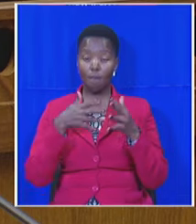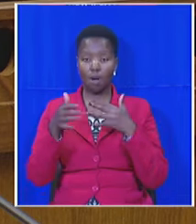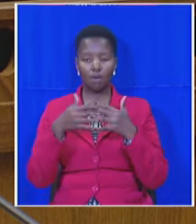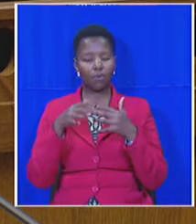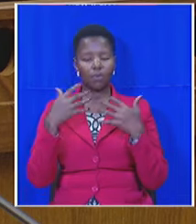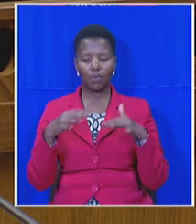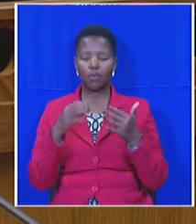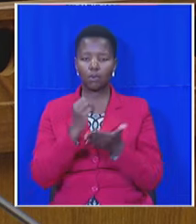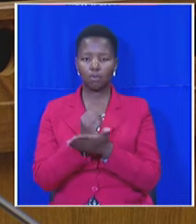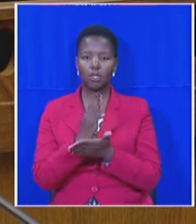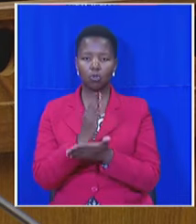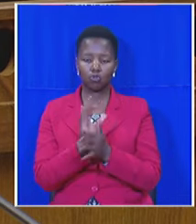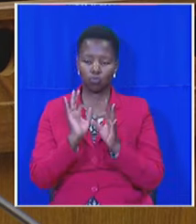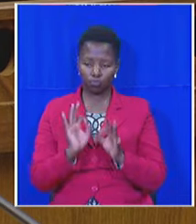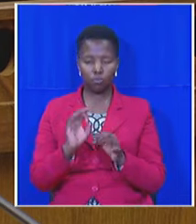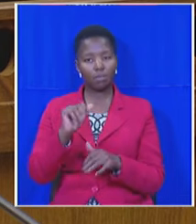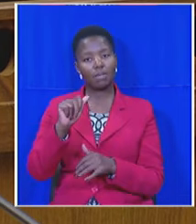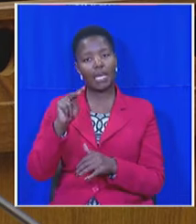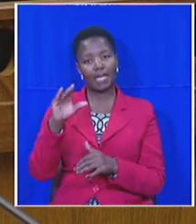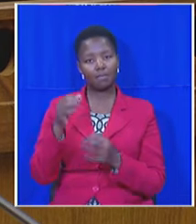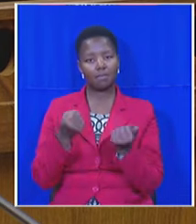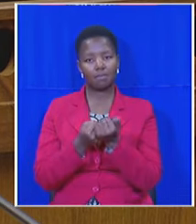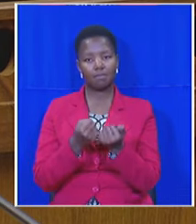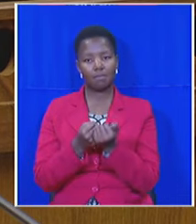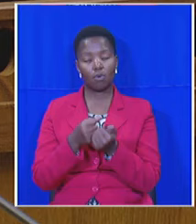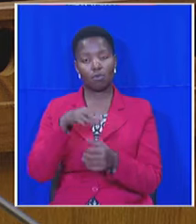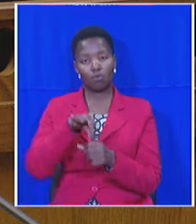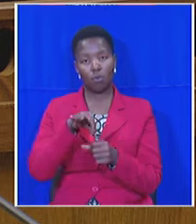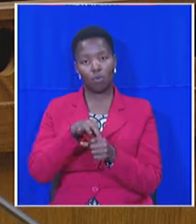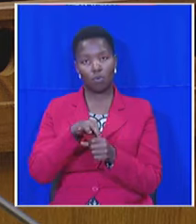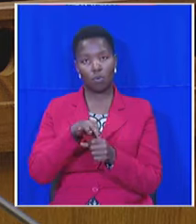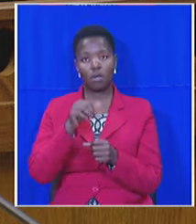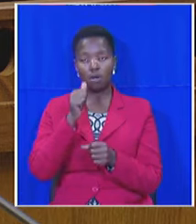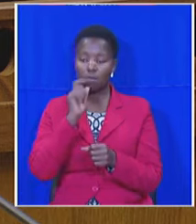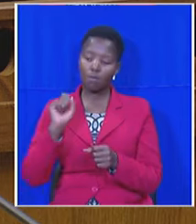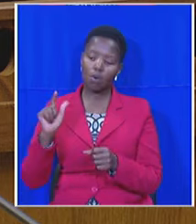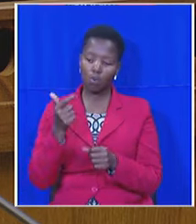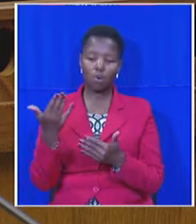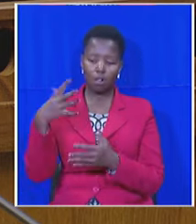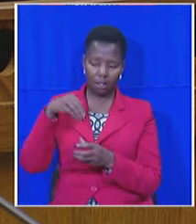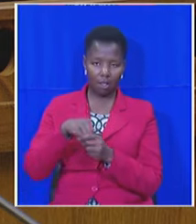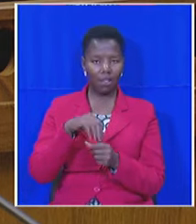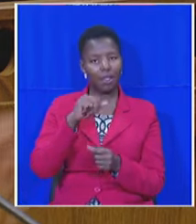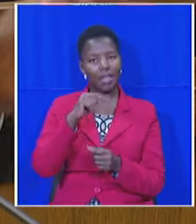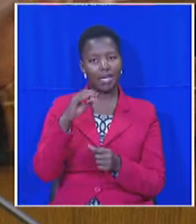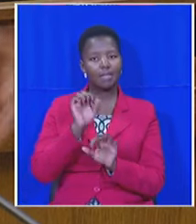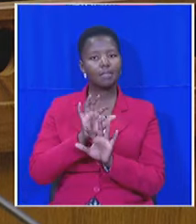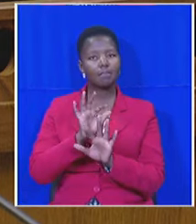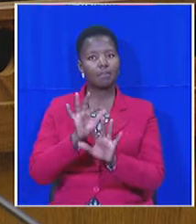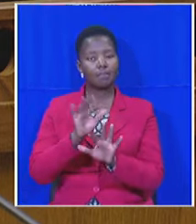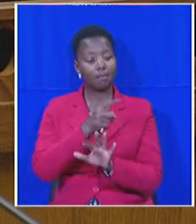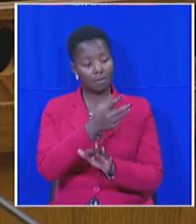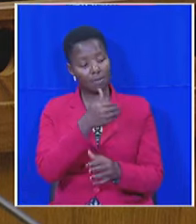and safety. Your time has The expired, ANC sir. support this vote. Come one, come all. Join the ANC march. Sishoda